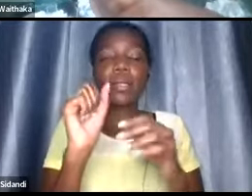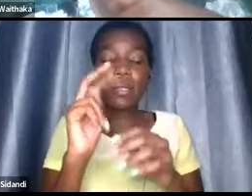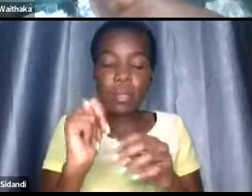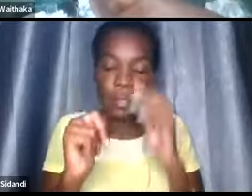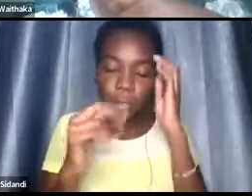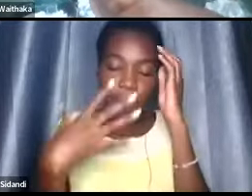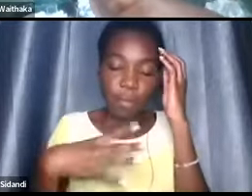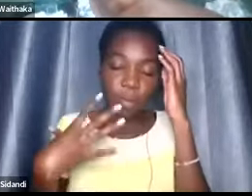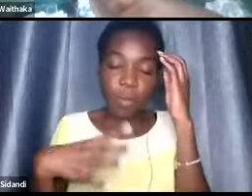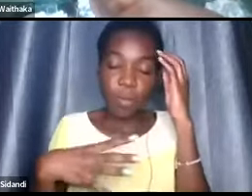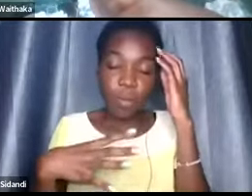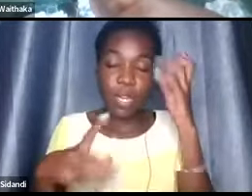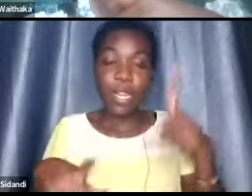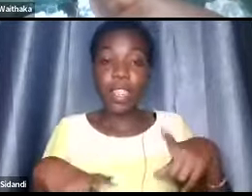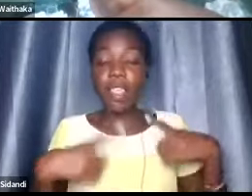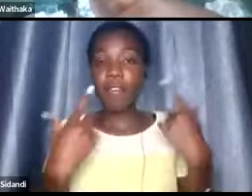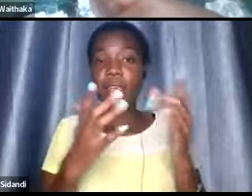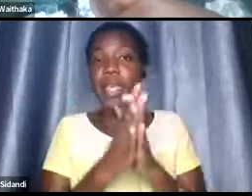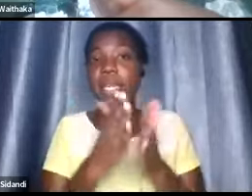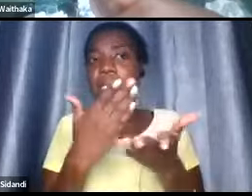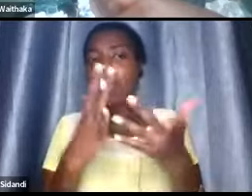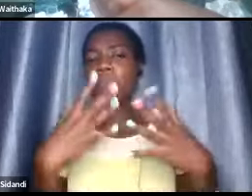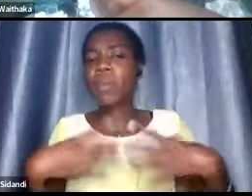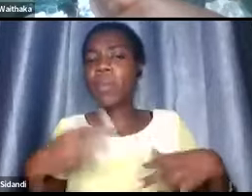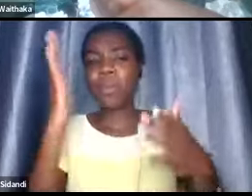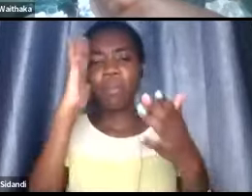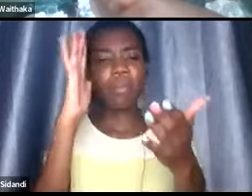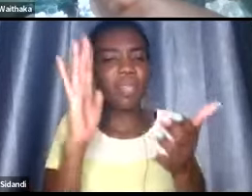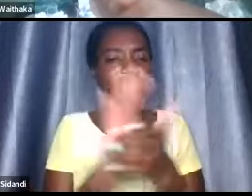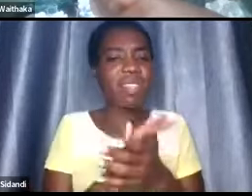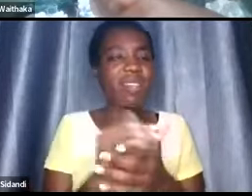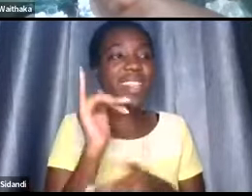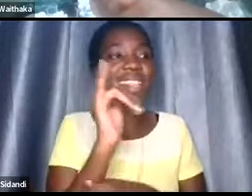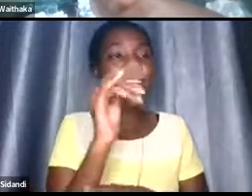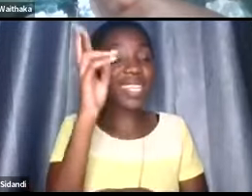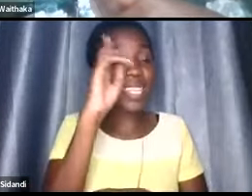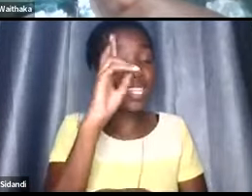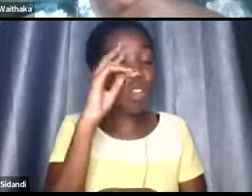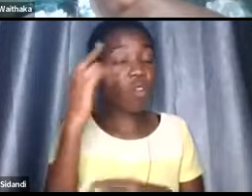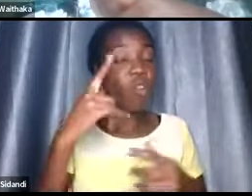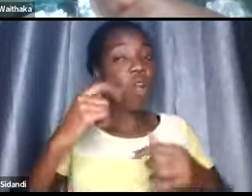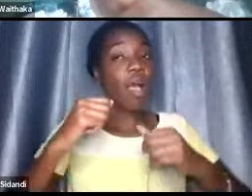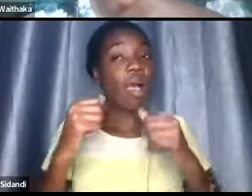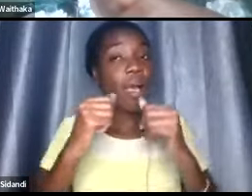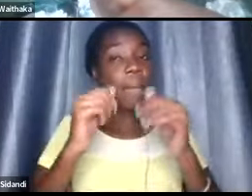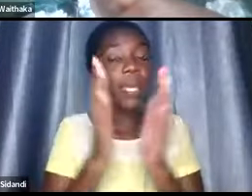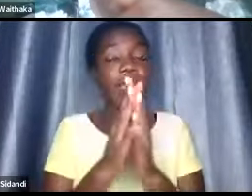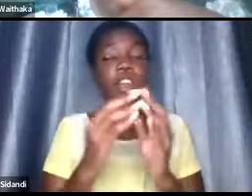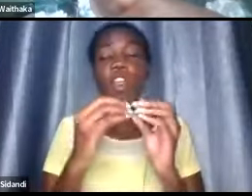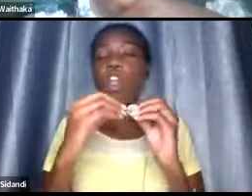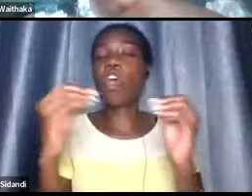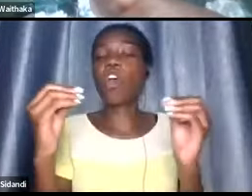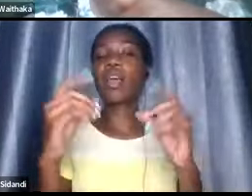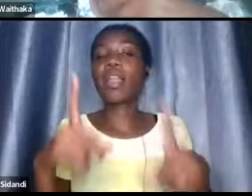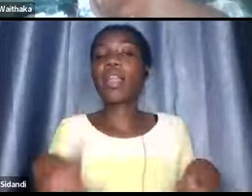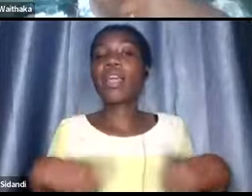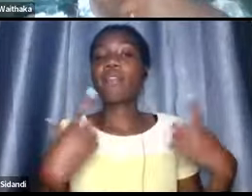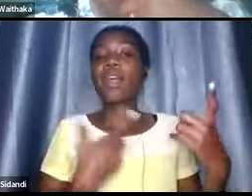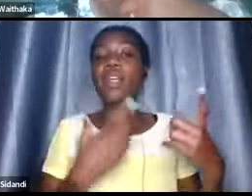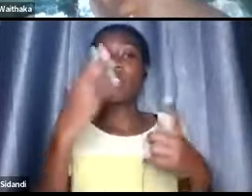Some believe it is even the reason for their happiness and long life. You know, we know the Japanese